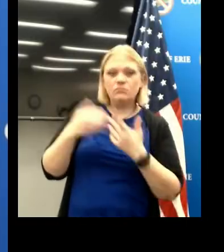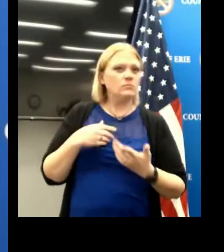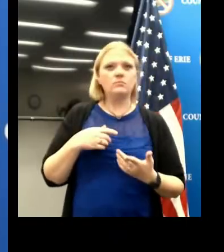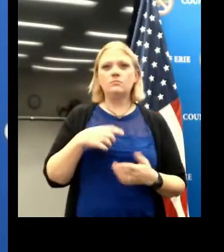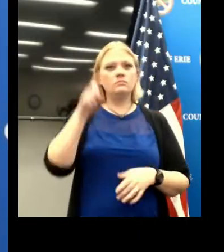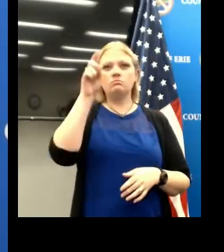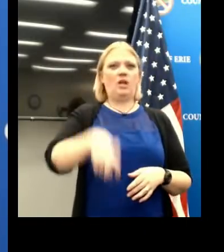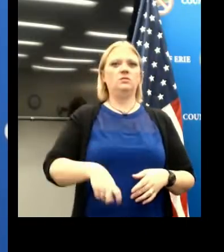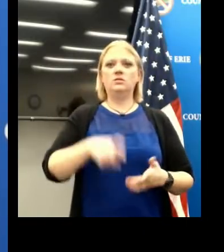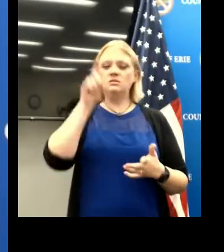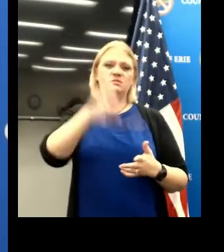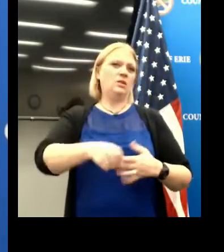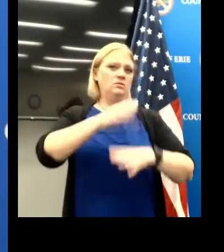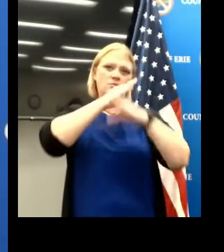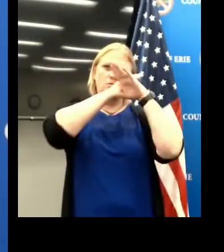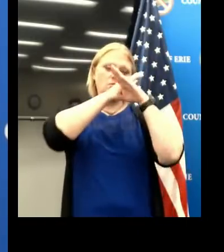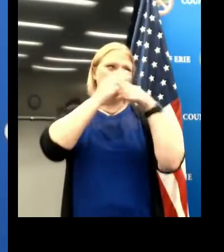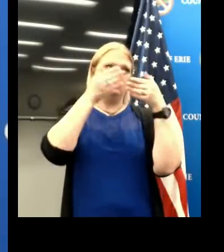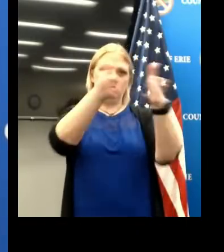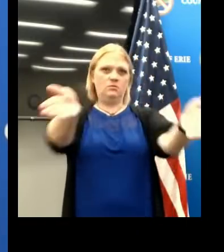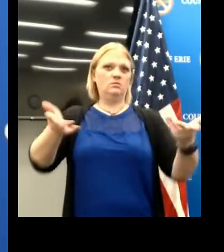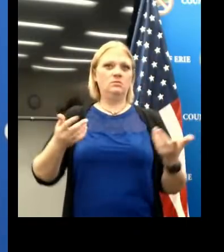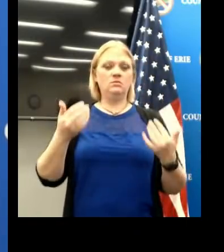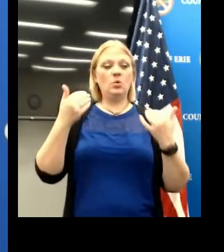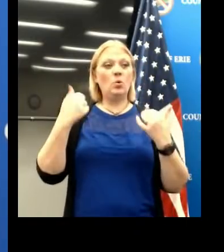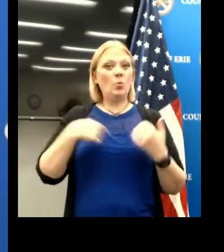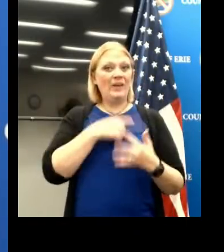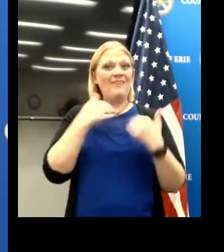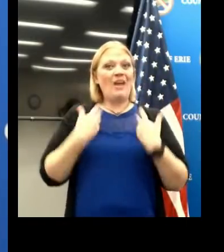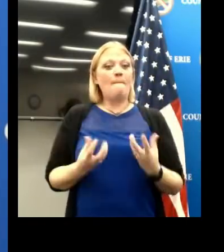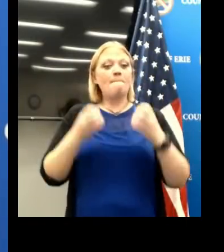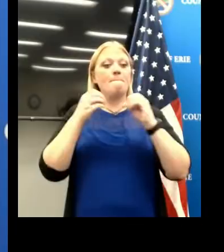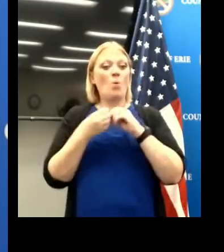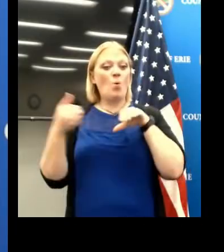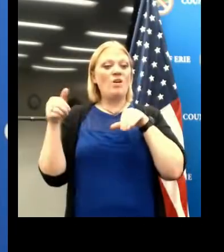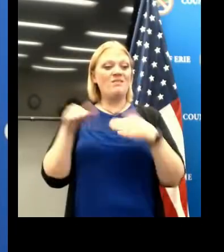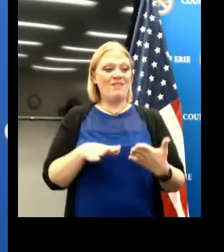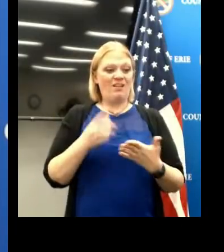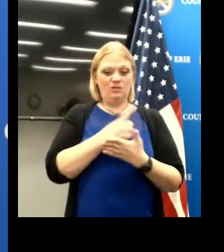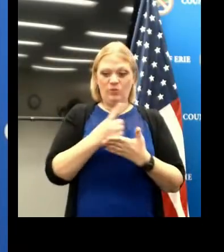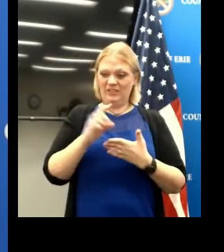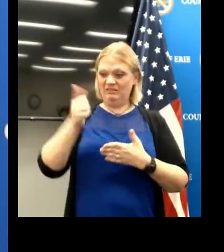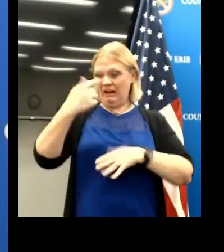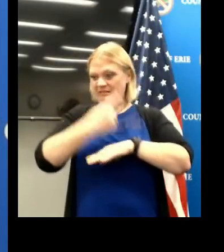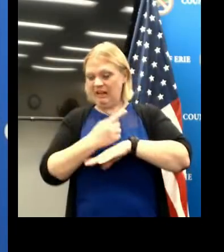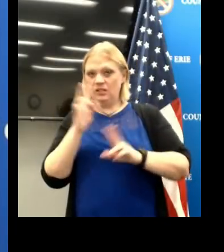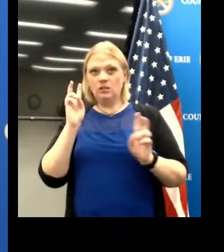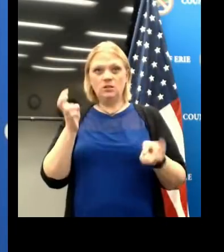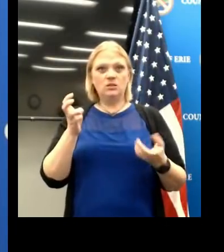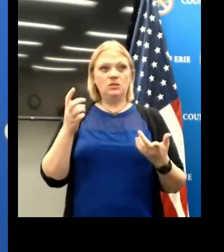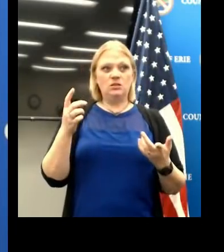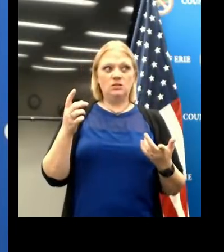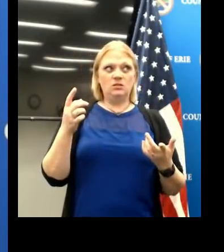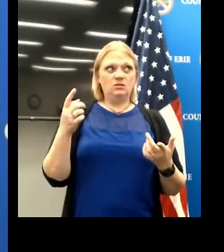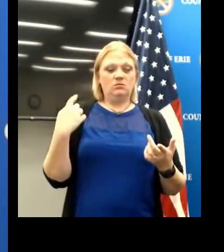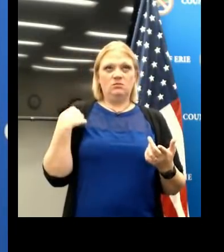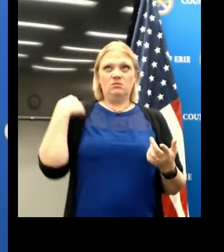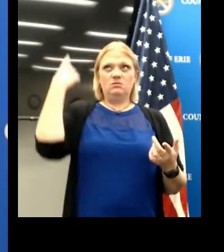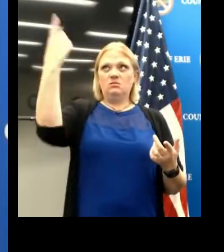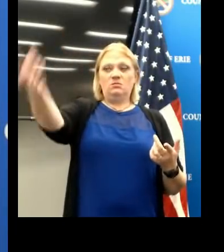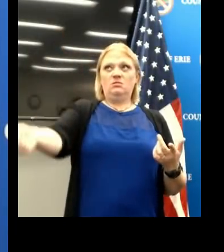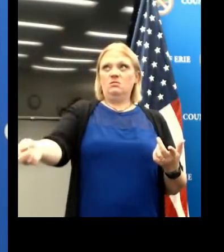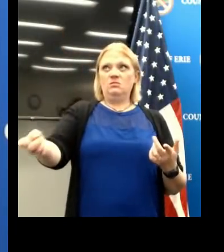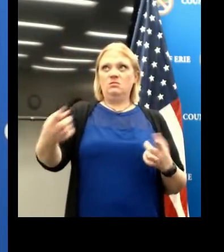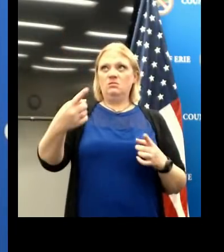have to protect the general public. We had more deaths in the last week to 10 days than we had in literally